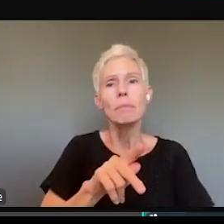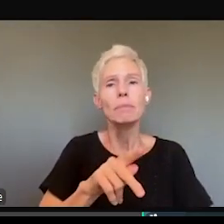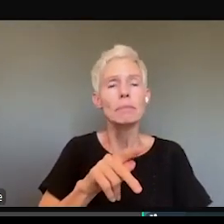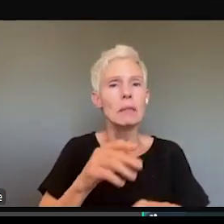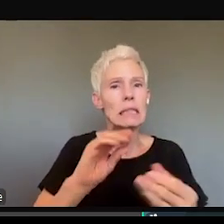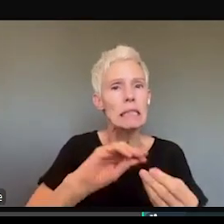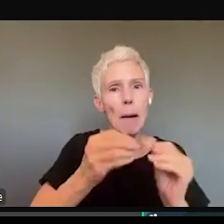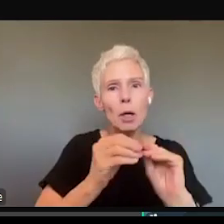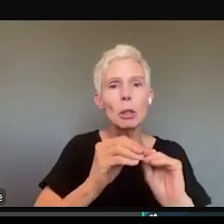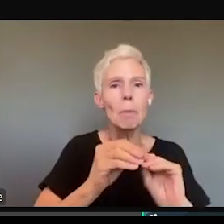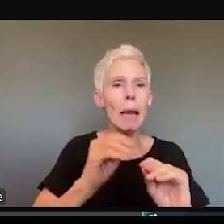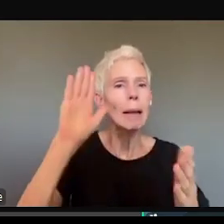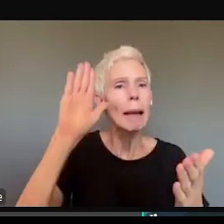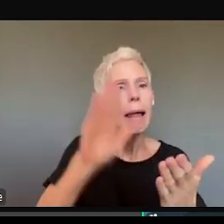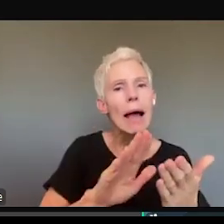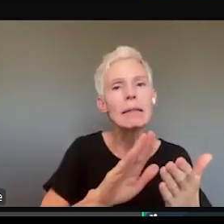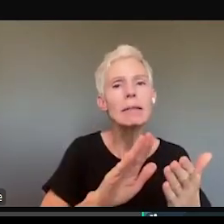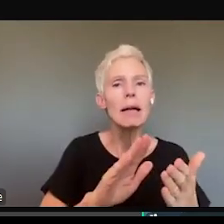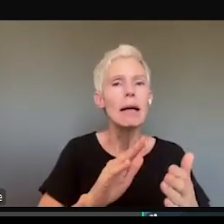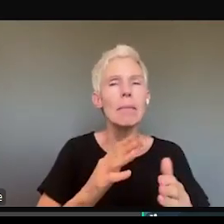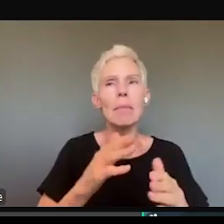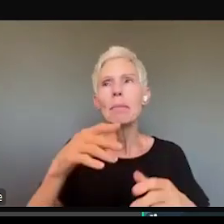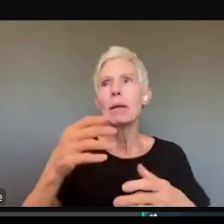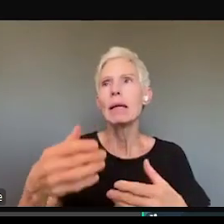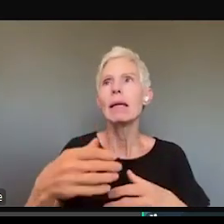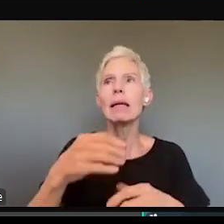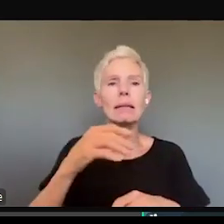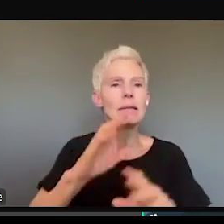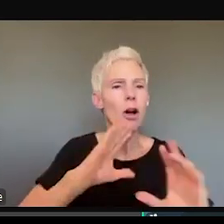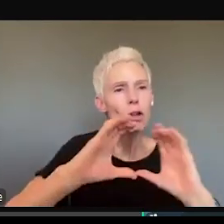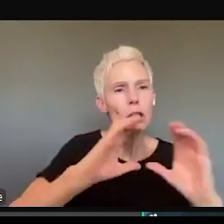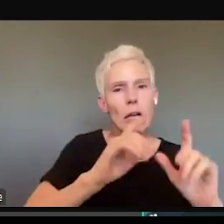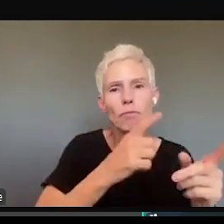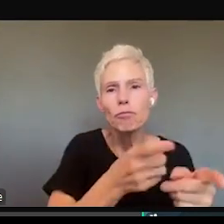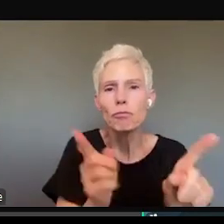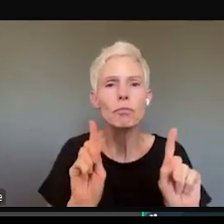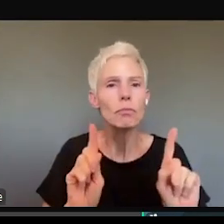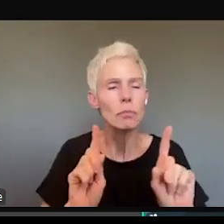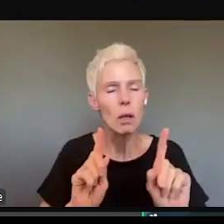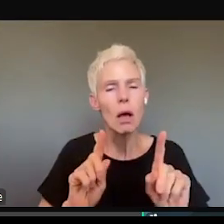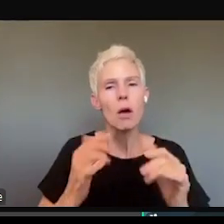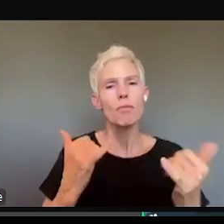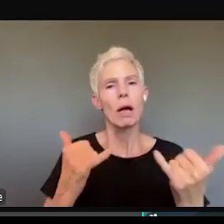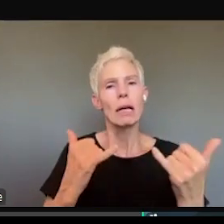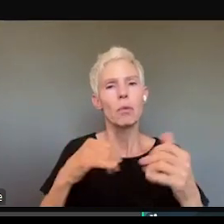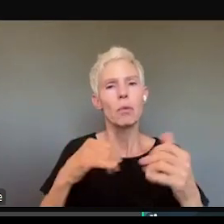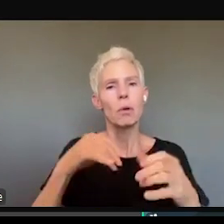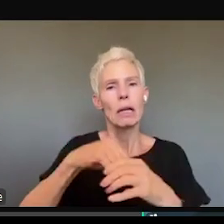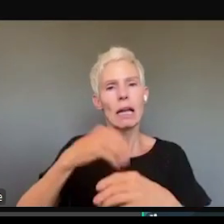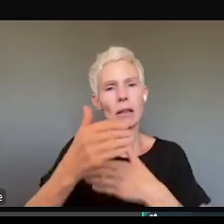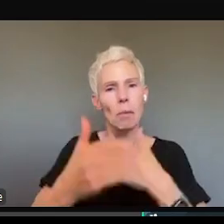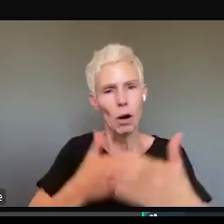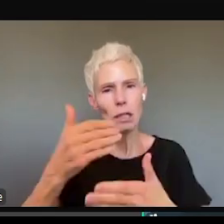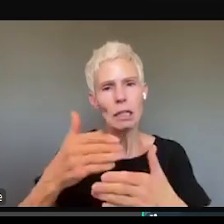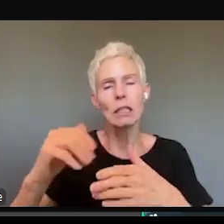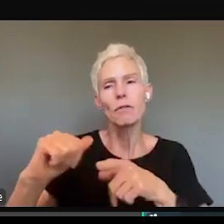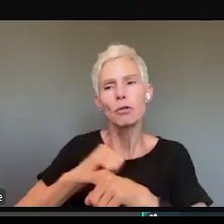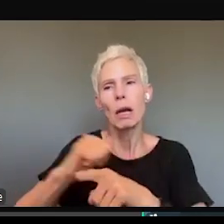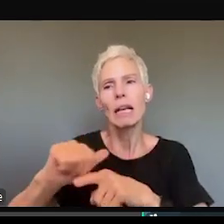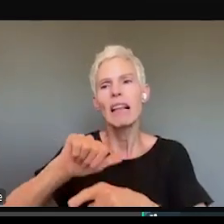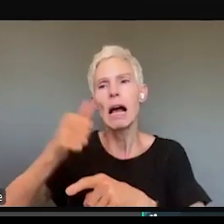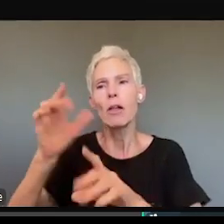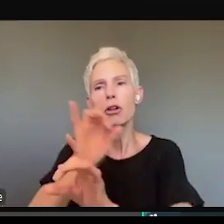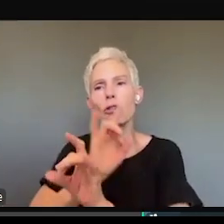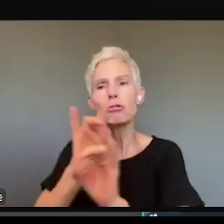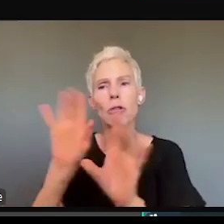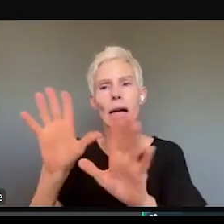mandatory reports or maybe take some incoming conversations. And then we are currently in the process of training the rest of our crisis counselors